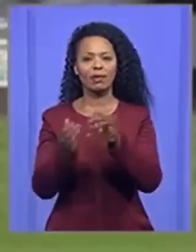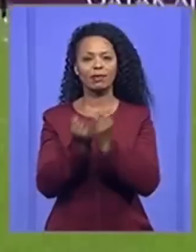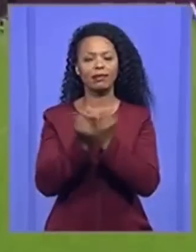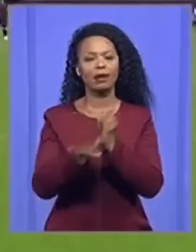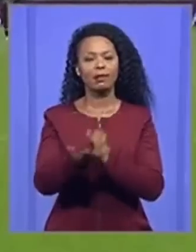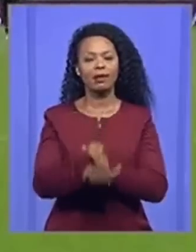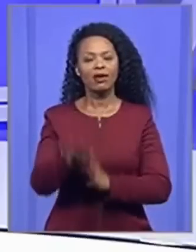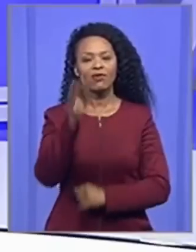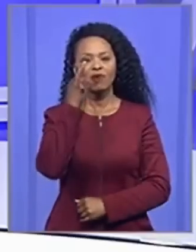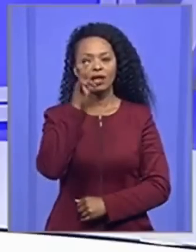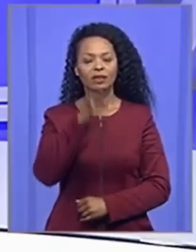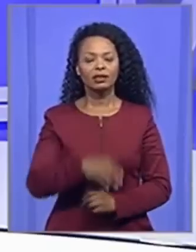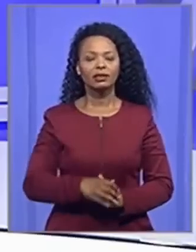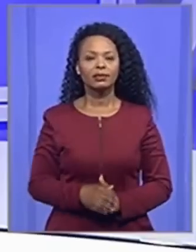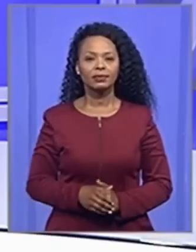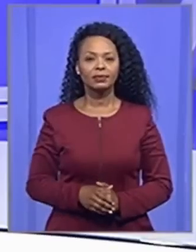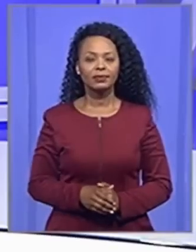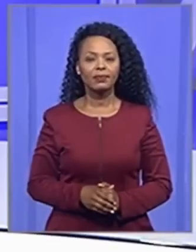France.